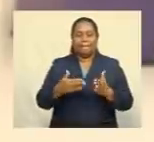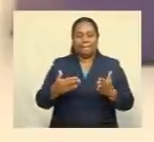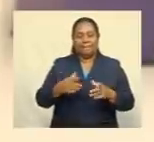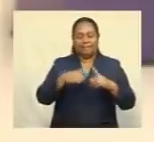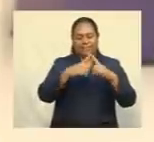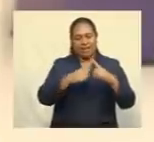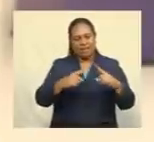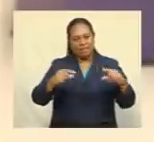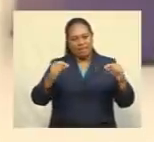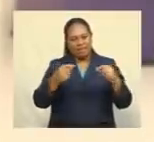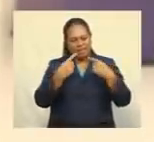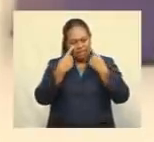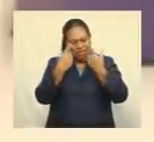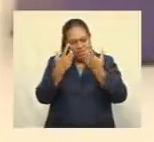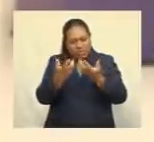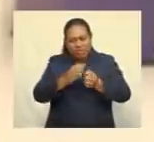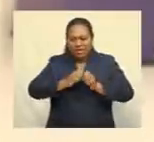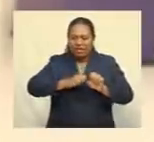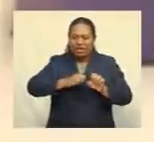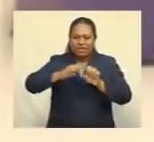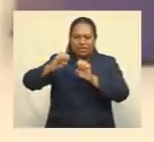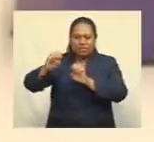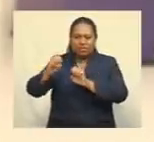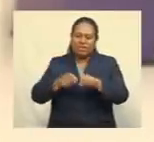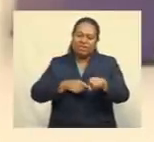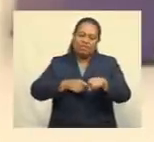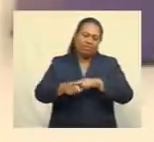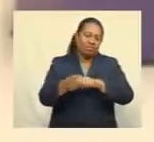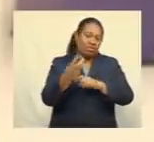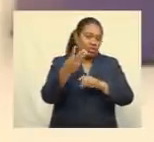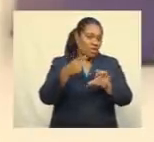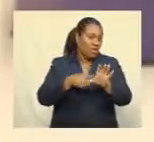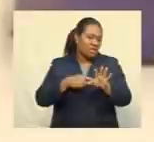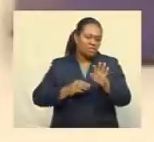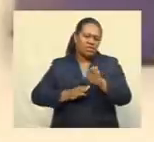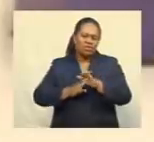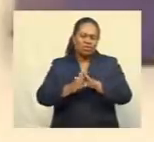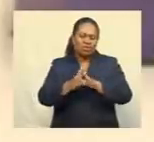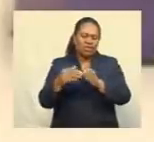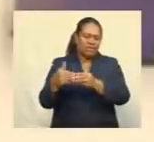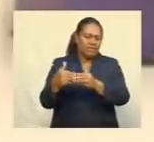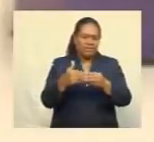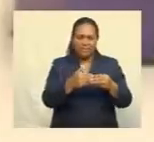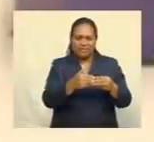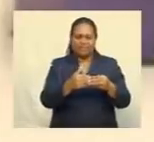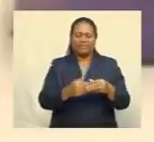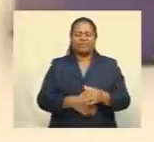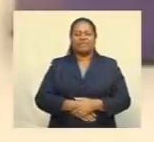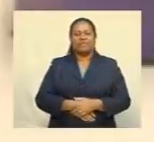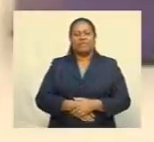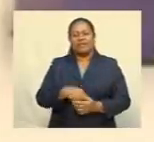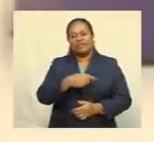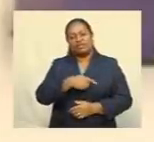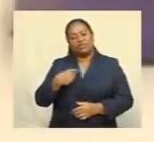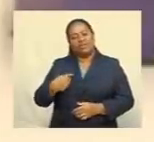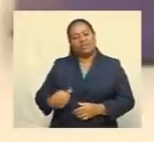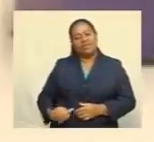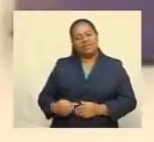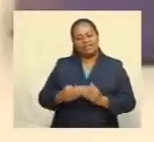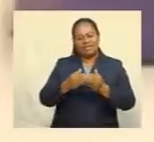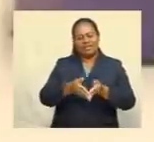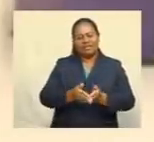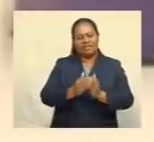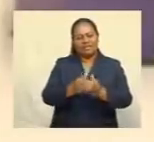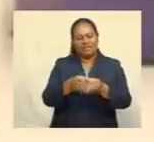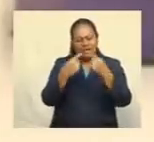Japan's March exports posted their strongest growth in 3 years, led by a surge in China-bound shipments,